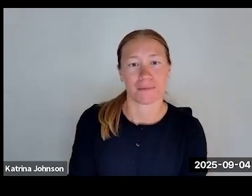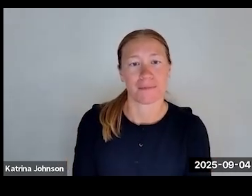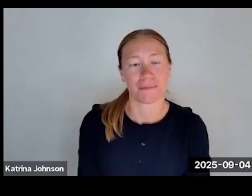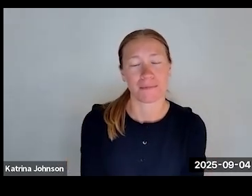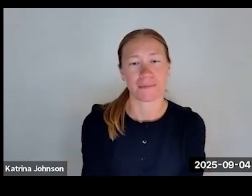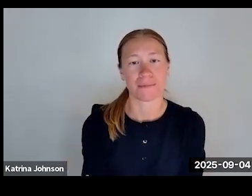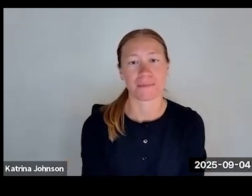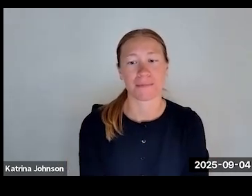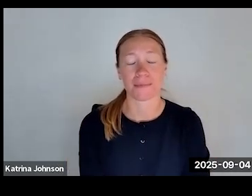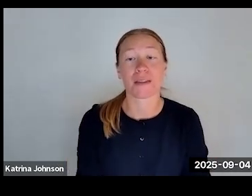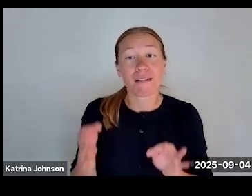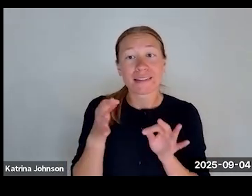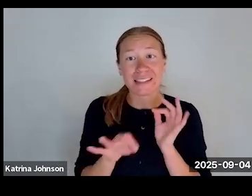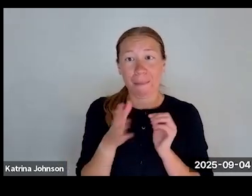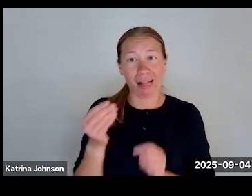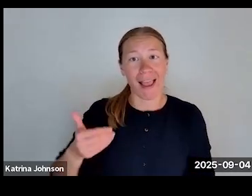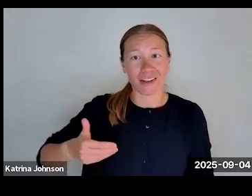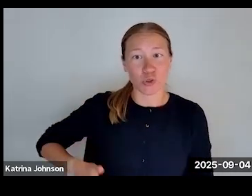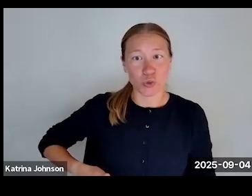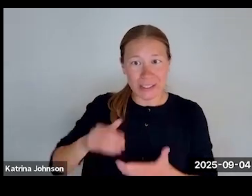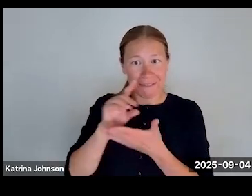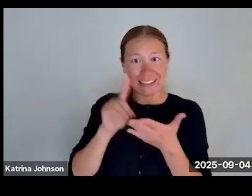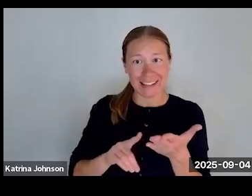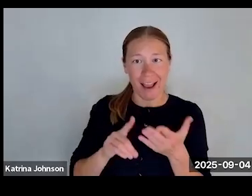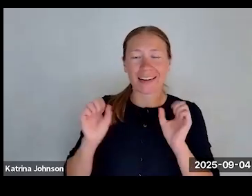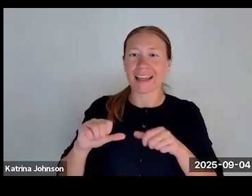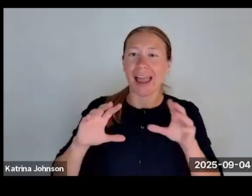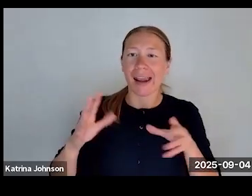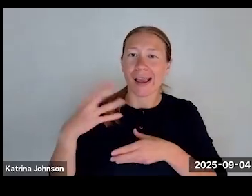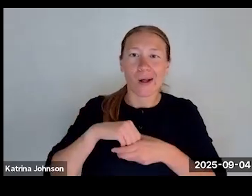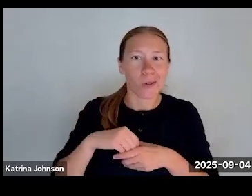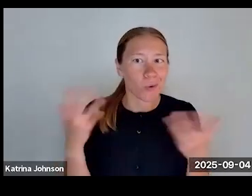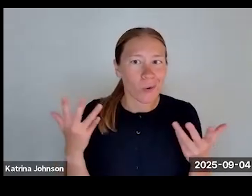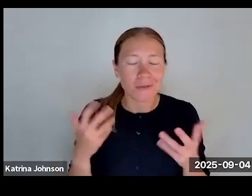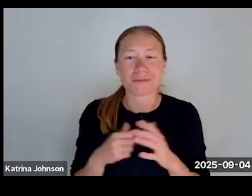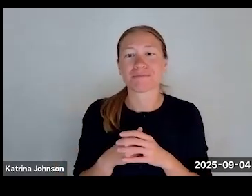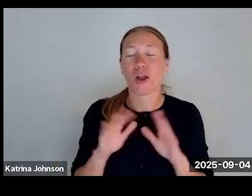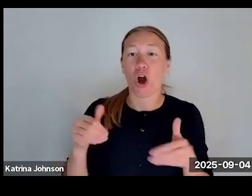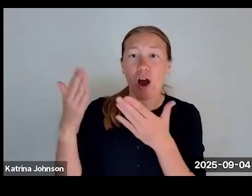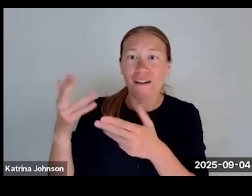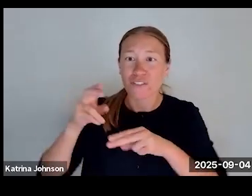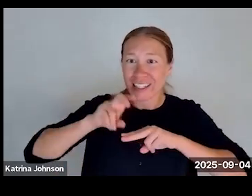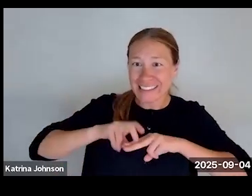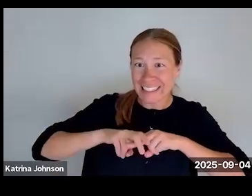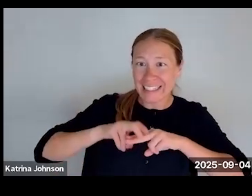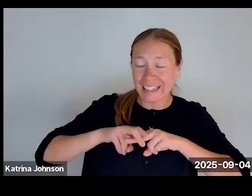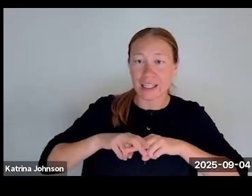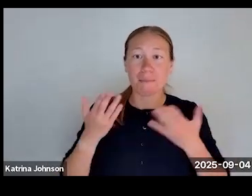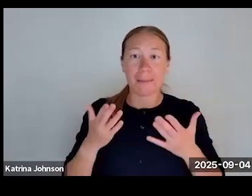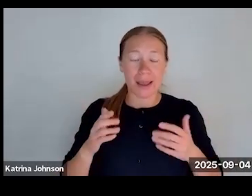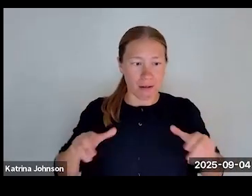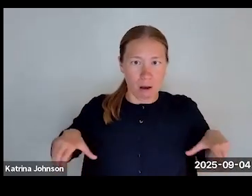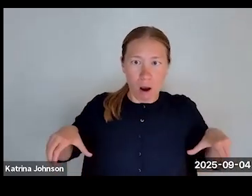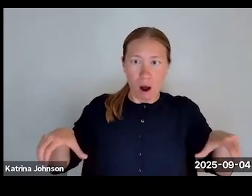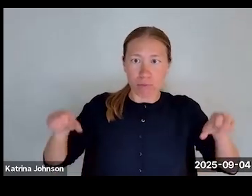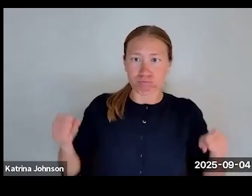Simple and intuitive design can include offering different seating options, with or without armrests, so students can choose